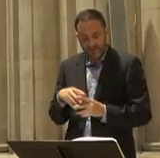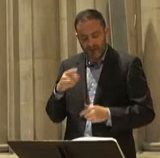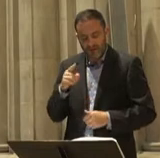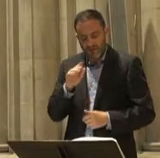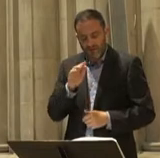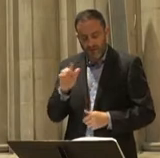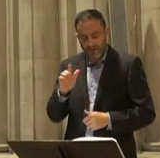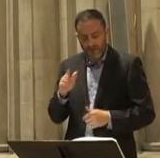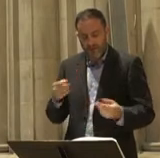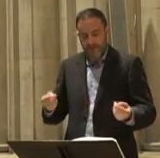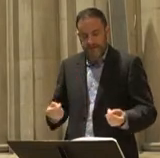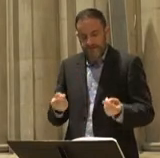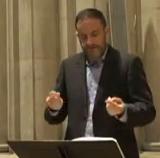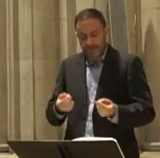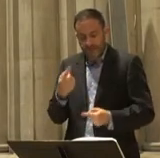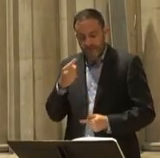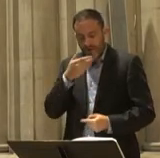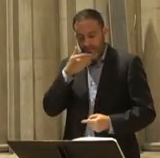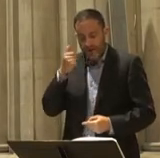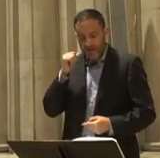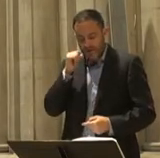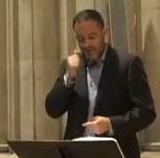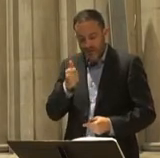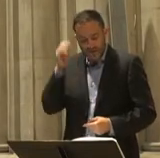for all who ache for a better tomorrow,